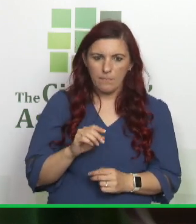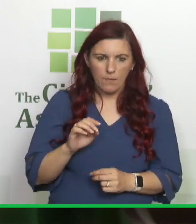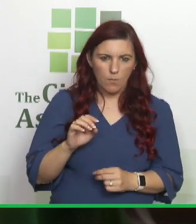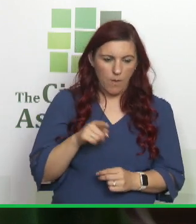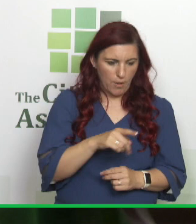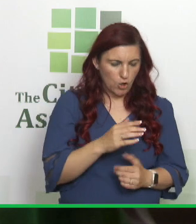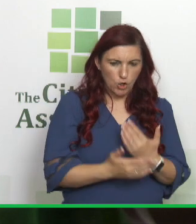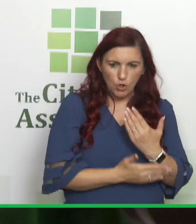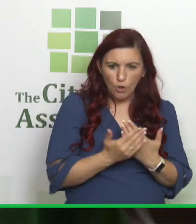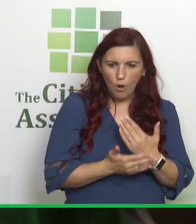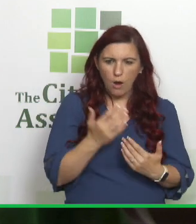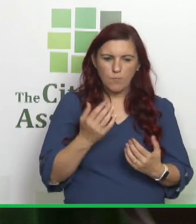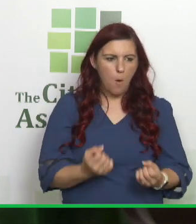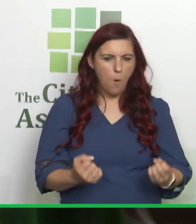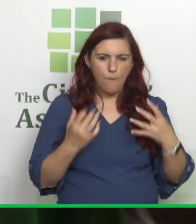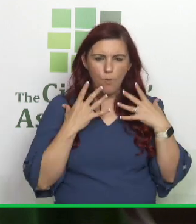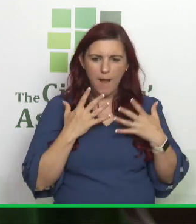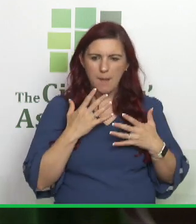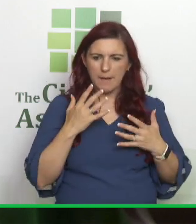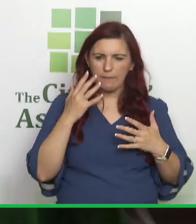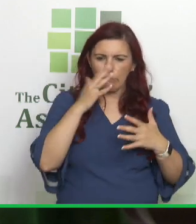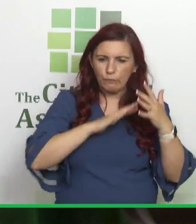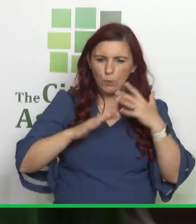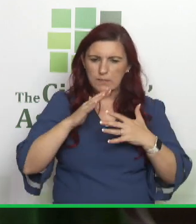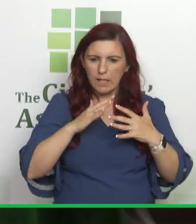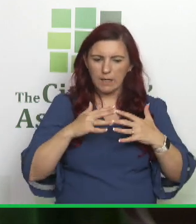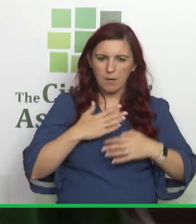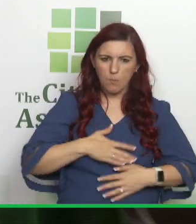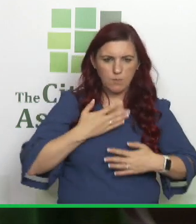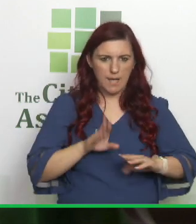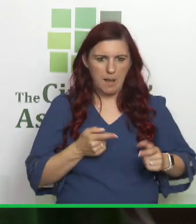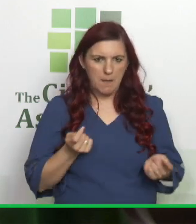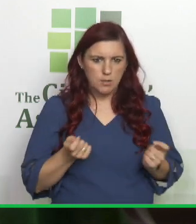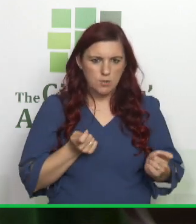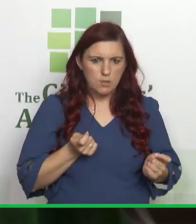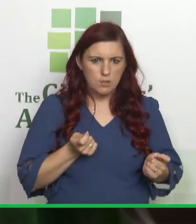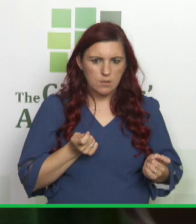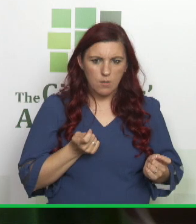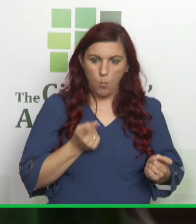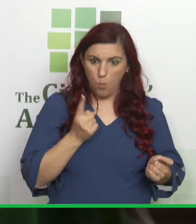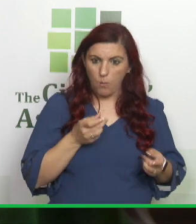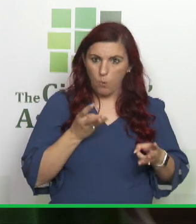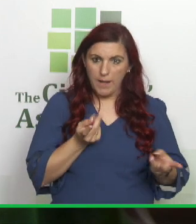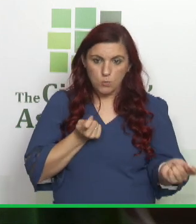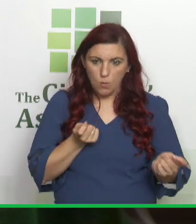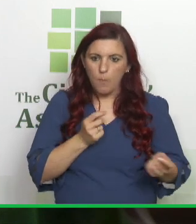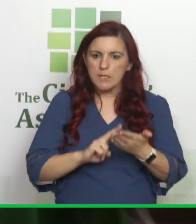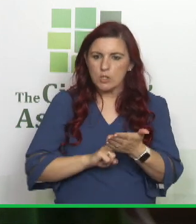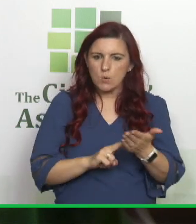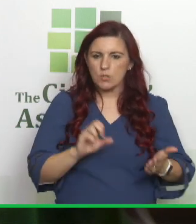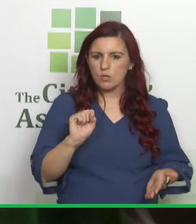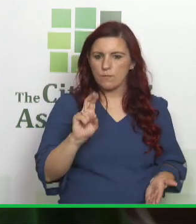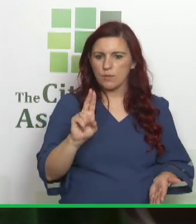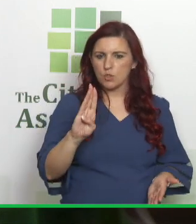and confusing emotions cannot be managed, one powerful regulatory strategy becomes the use of substances. Substances numb